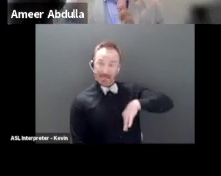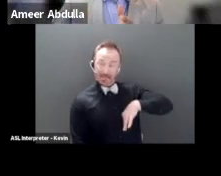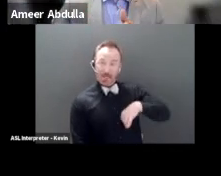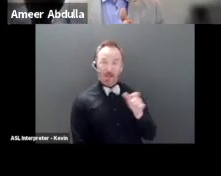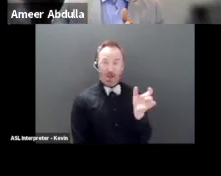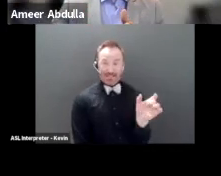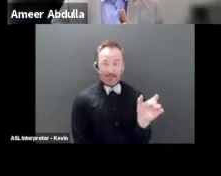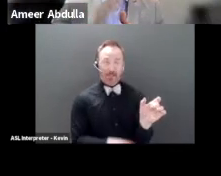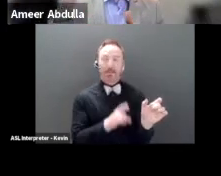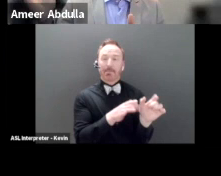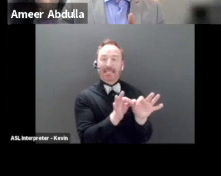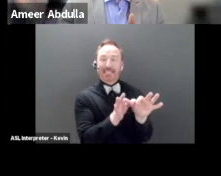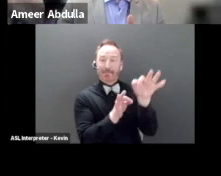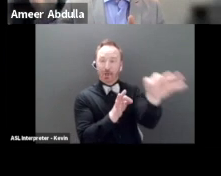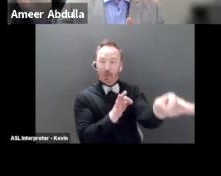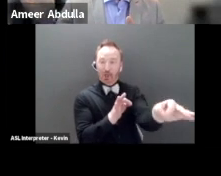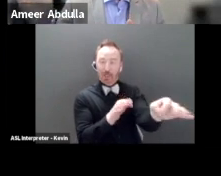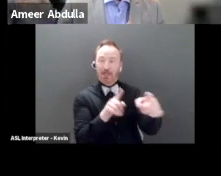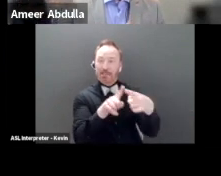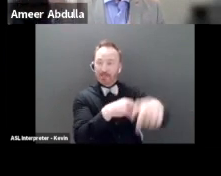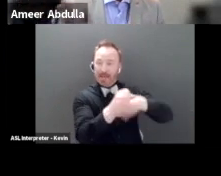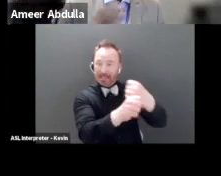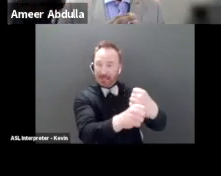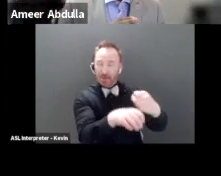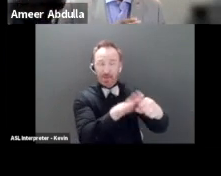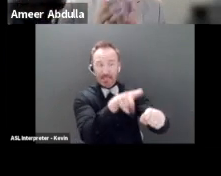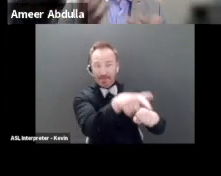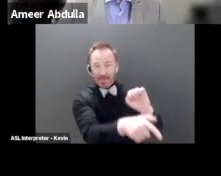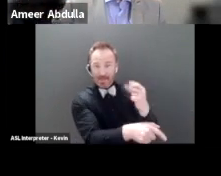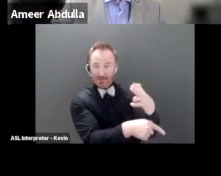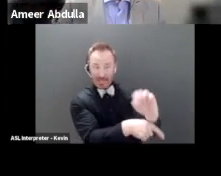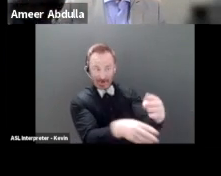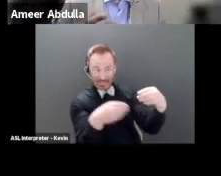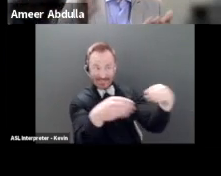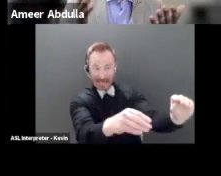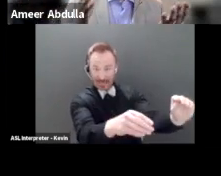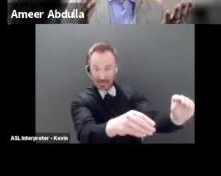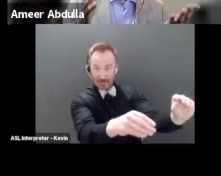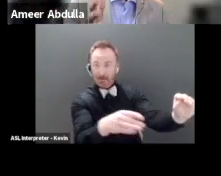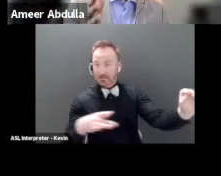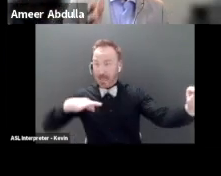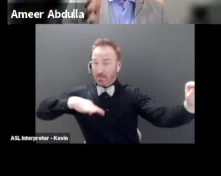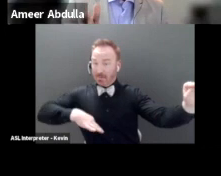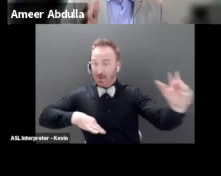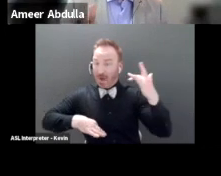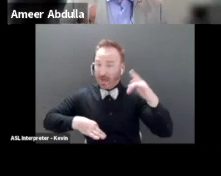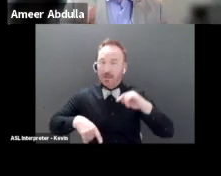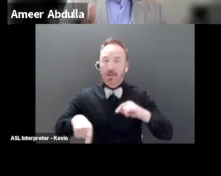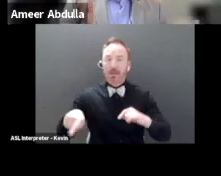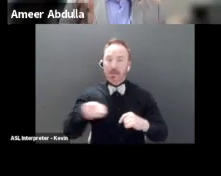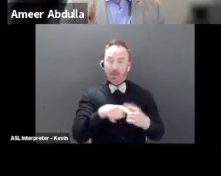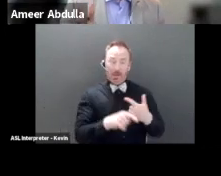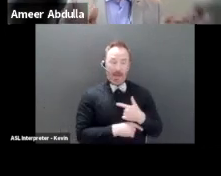gets deferred until the year the employee actually sells the shares. And that's helpful because you've now got taxable